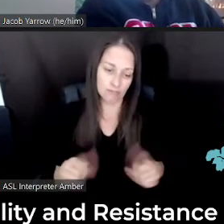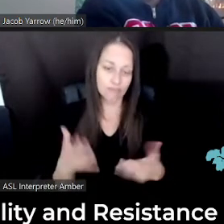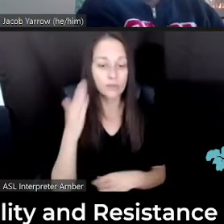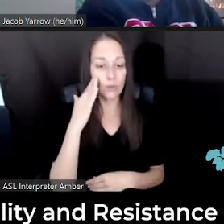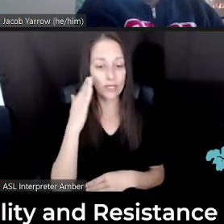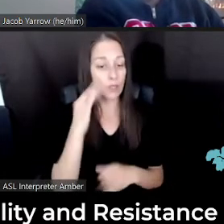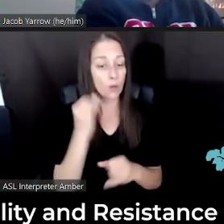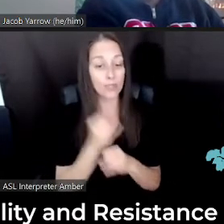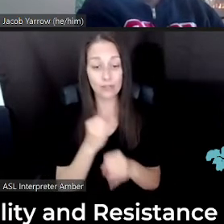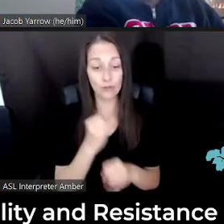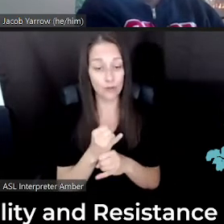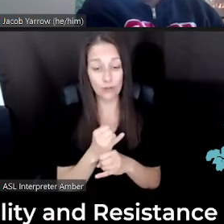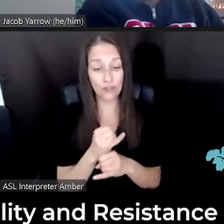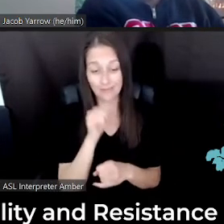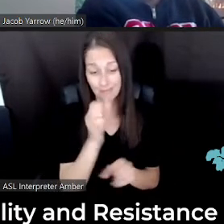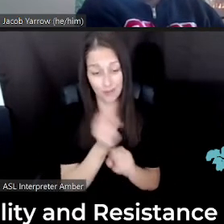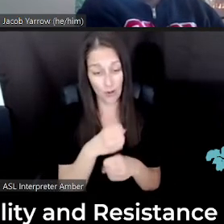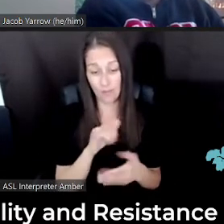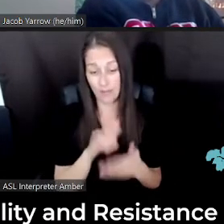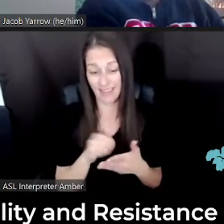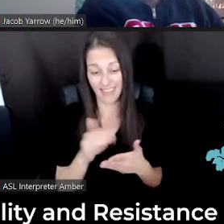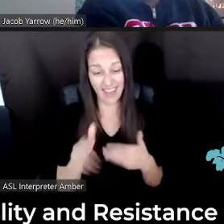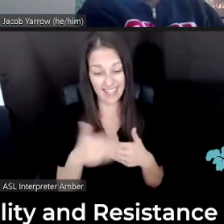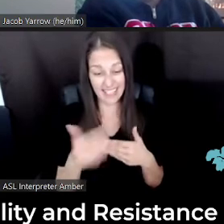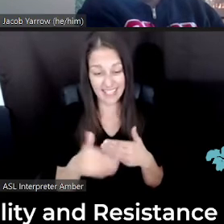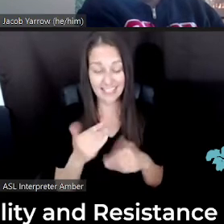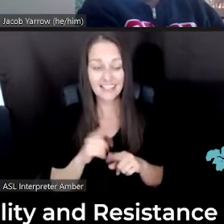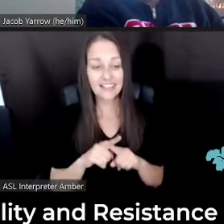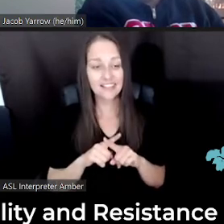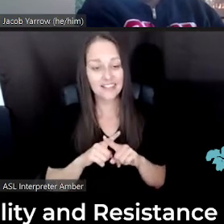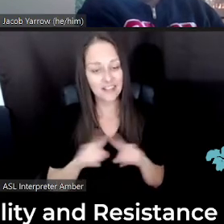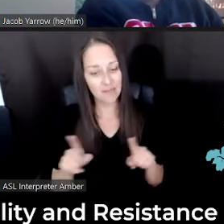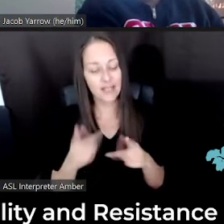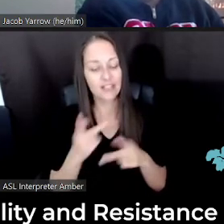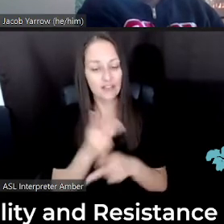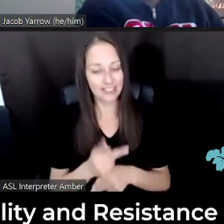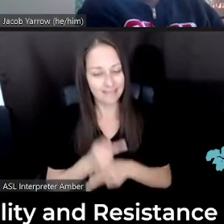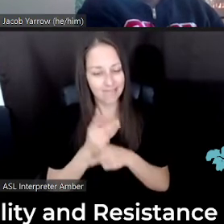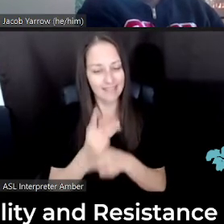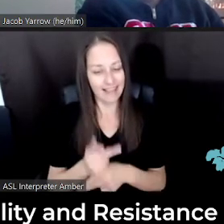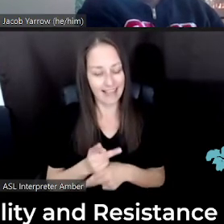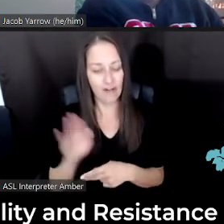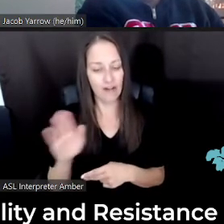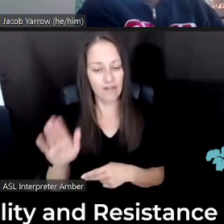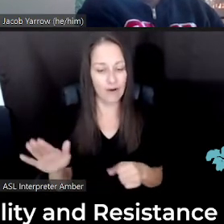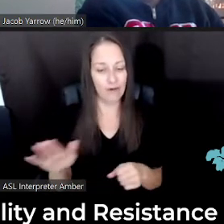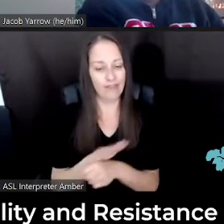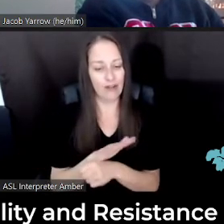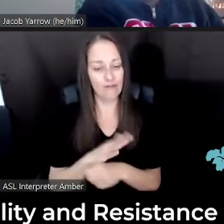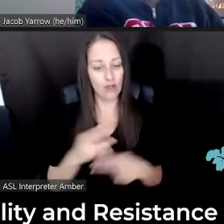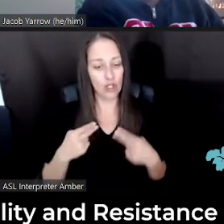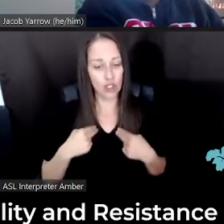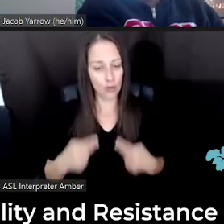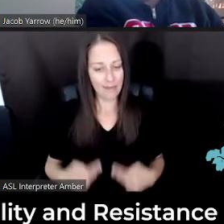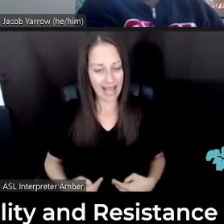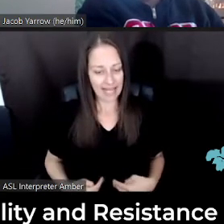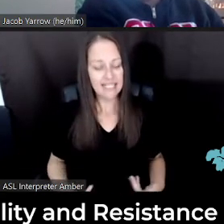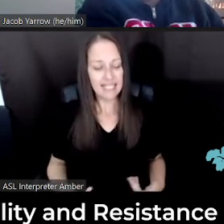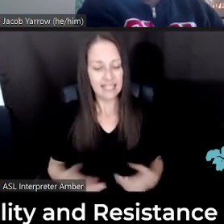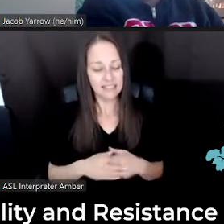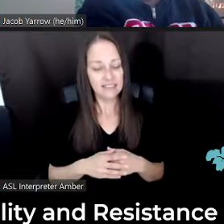that easy. But attending to the whole humanity of their situation with that specificity is key, I